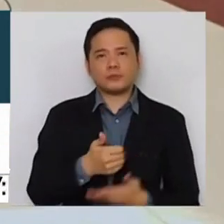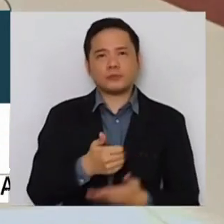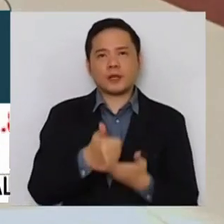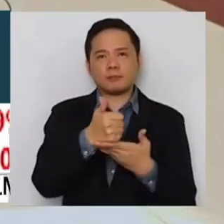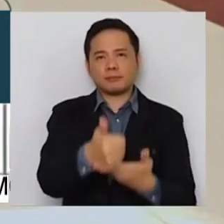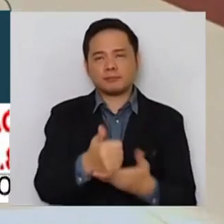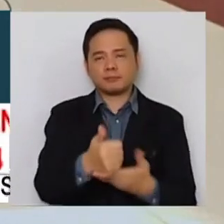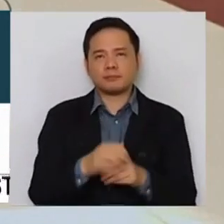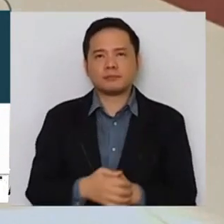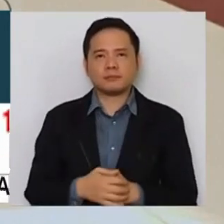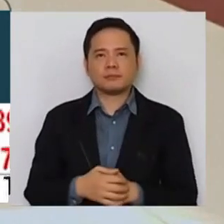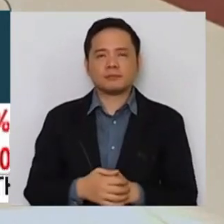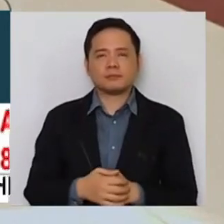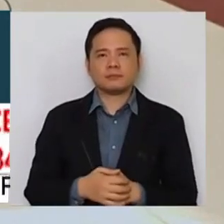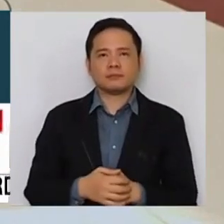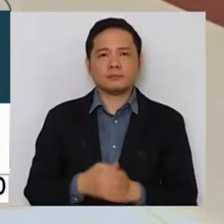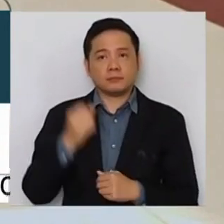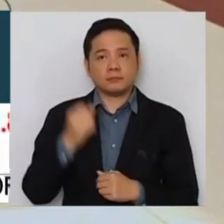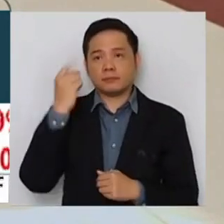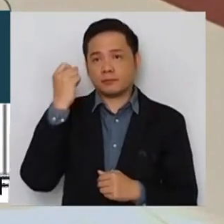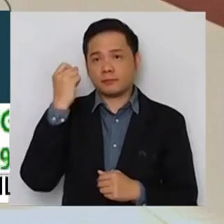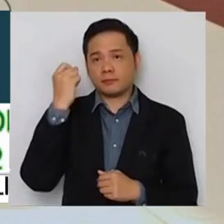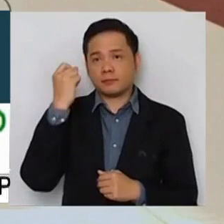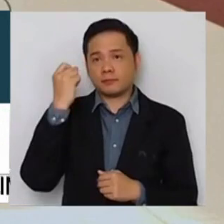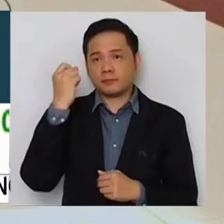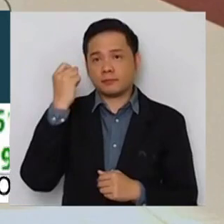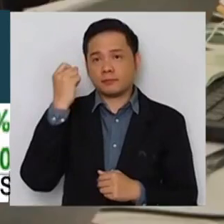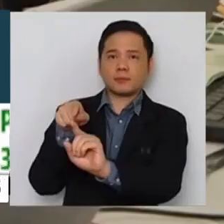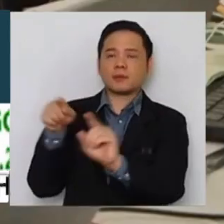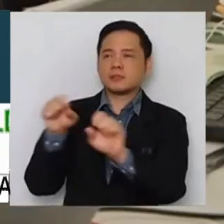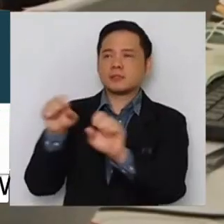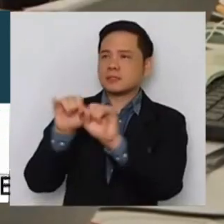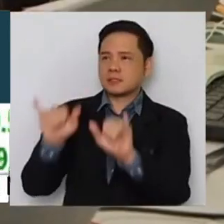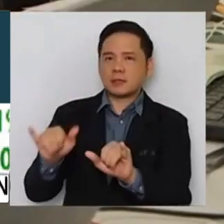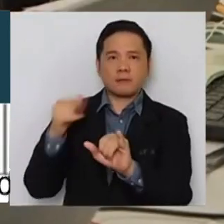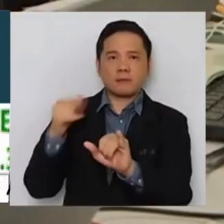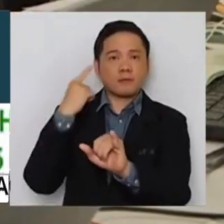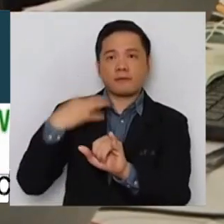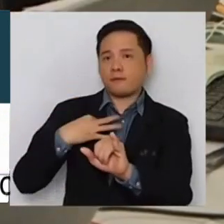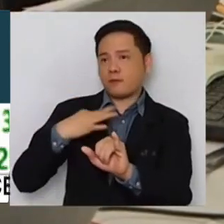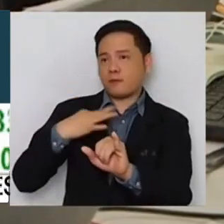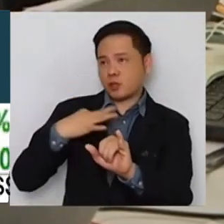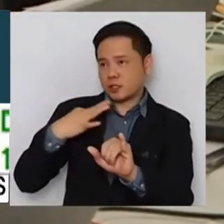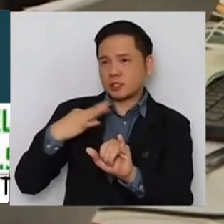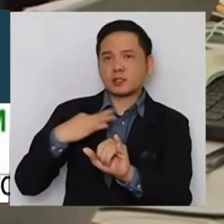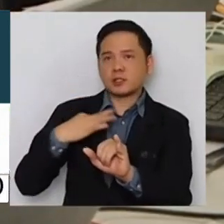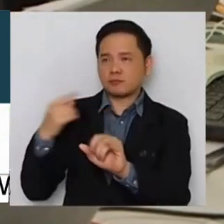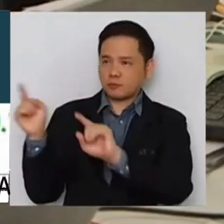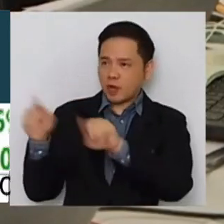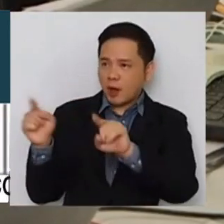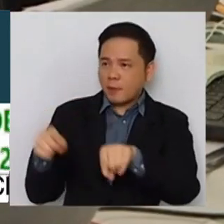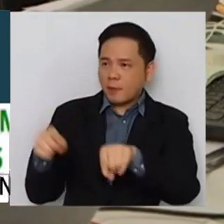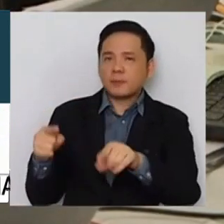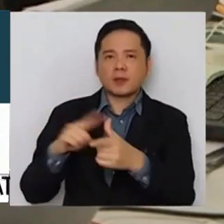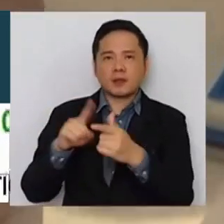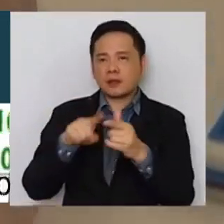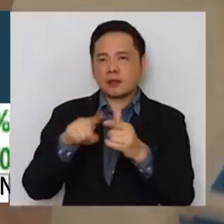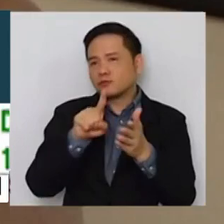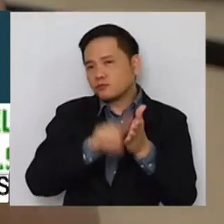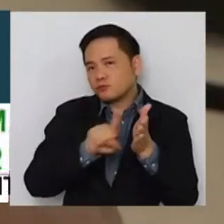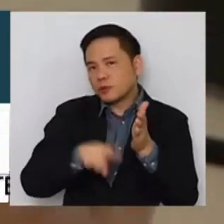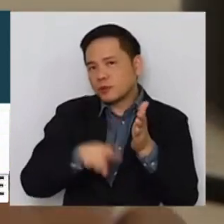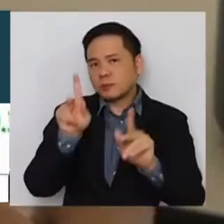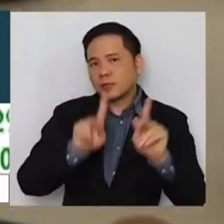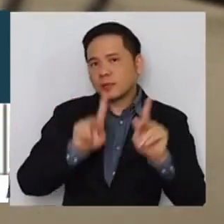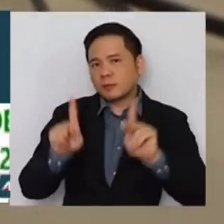platform to connect volunteers with infected people who need help, tracking their locations and waiting times. Wosan Chai